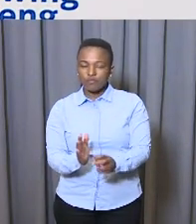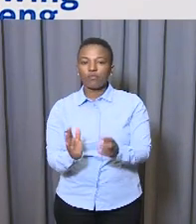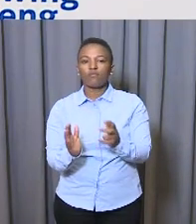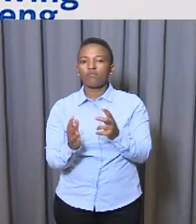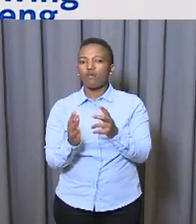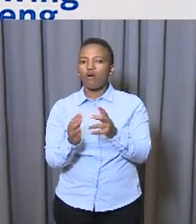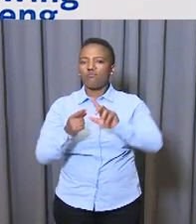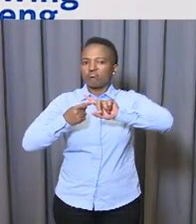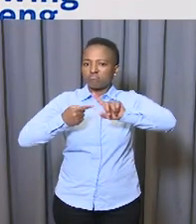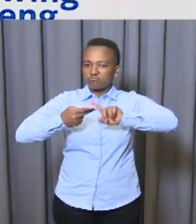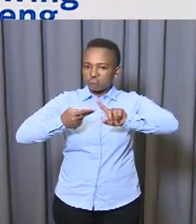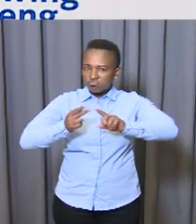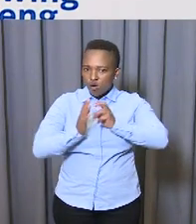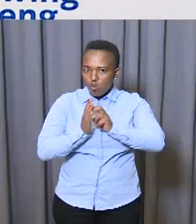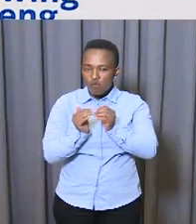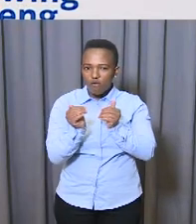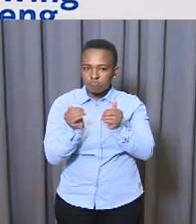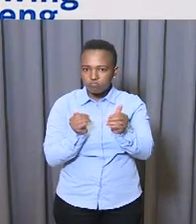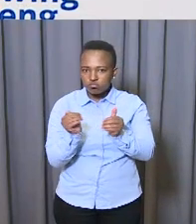all the measures, many of us